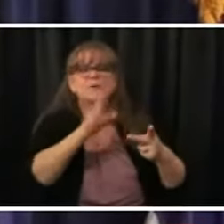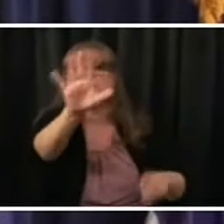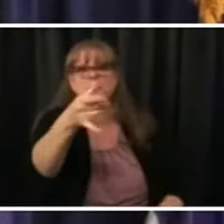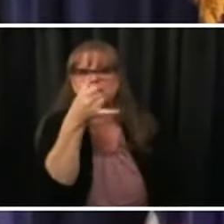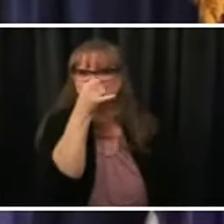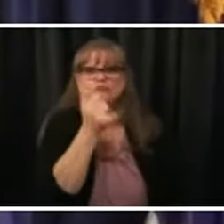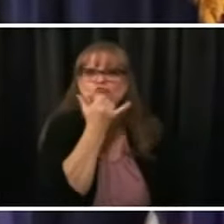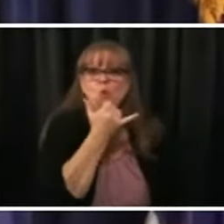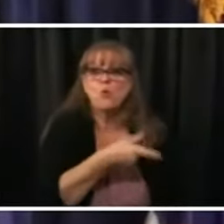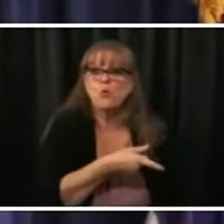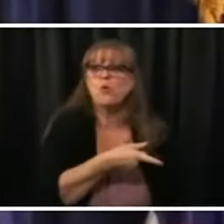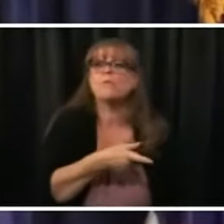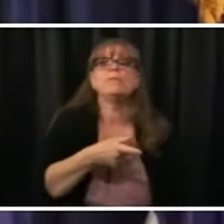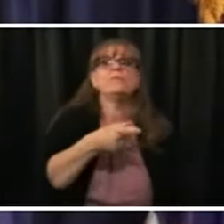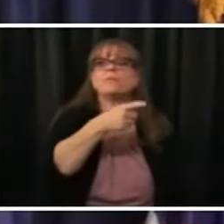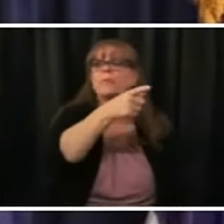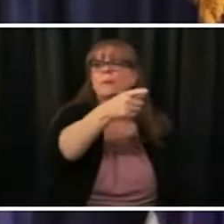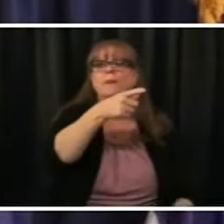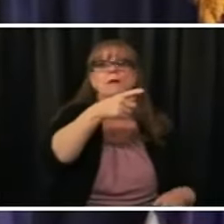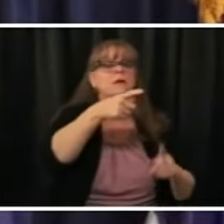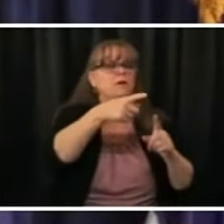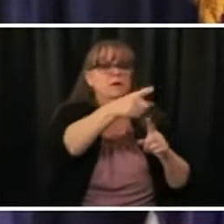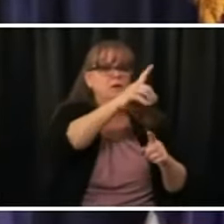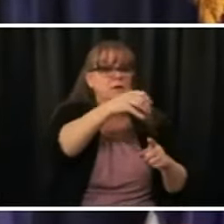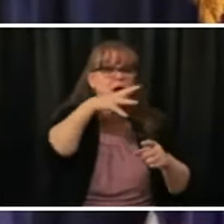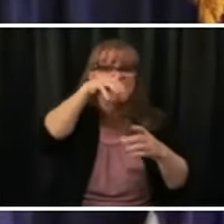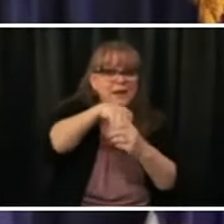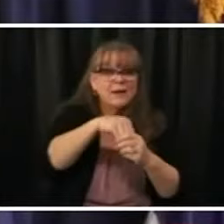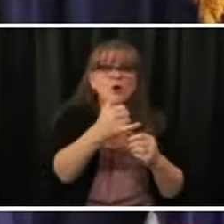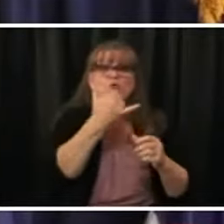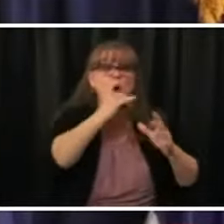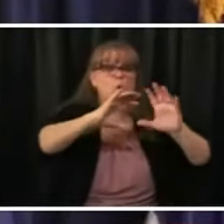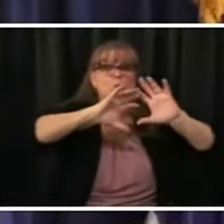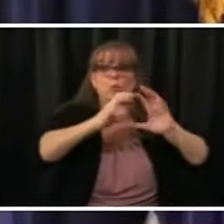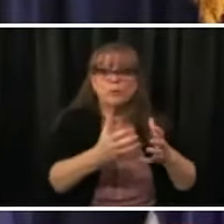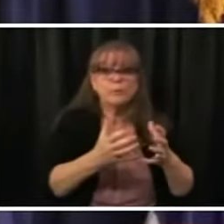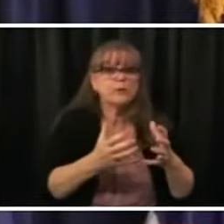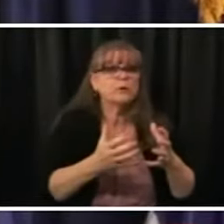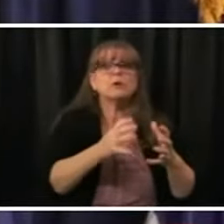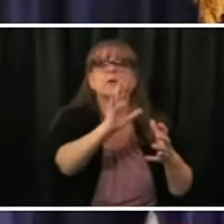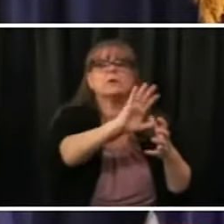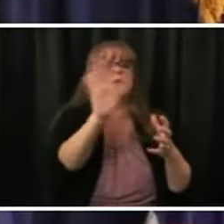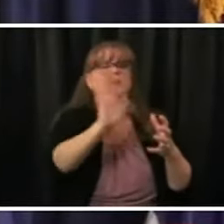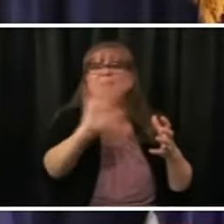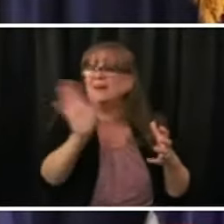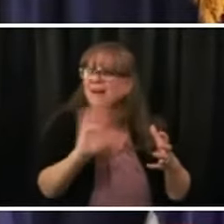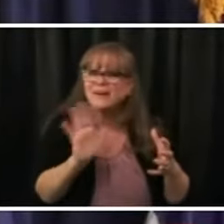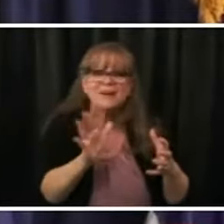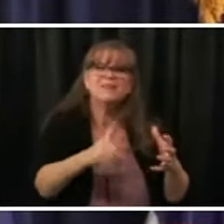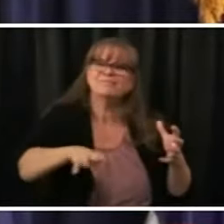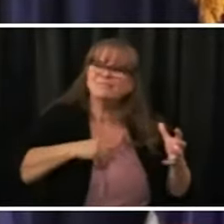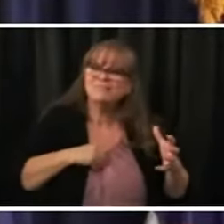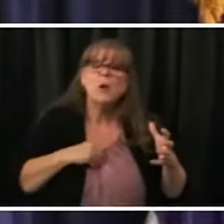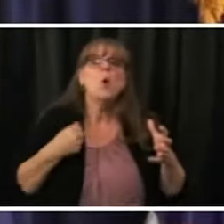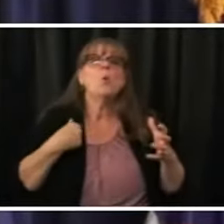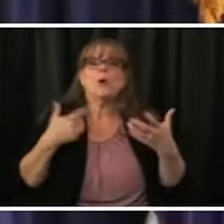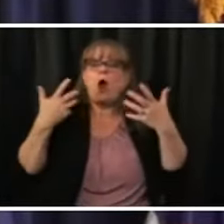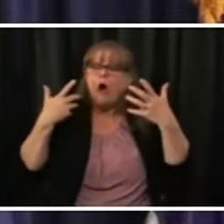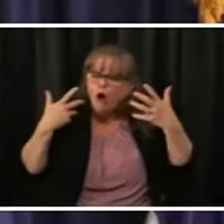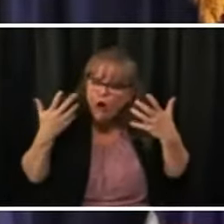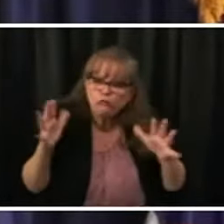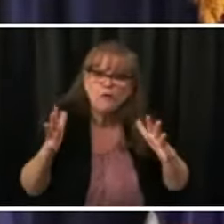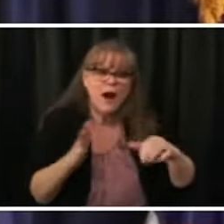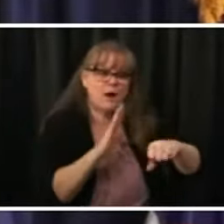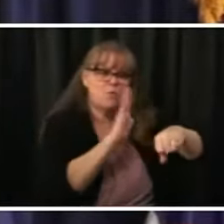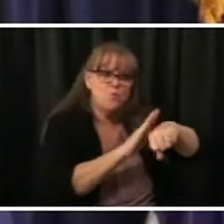met the criteria. But that is the exception, not the rule. We absolutely have issued warnings to partners that